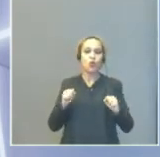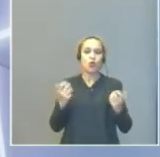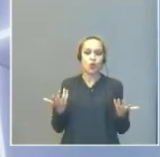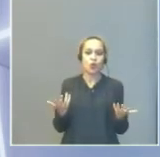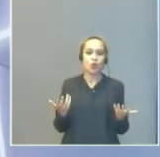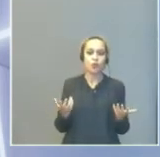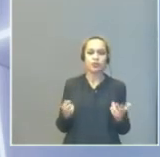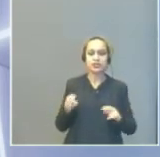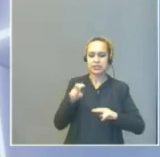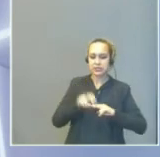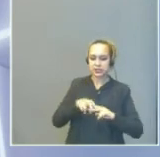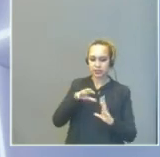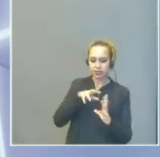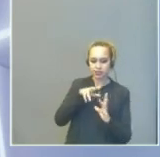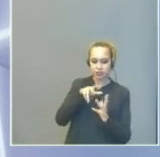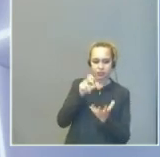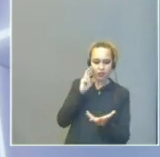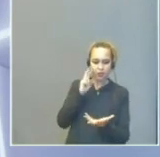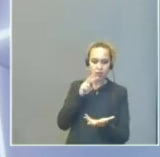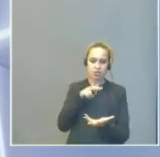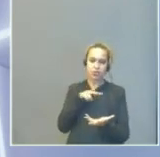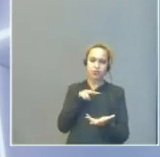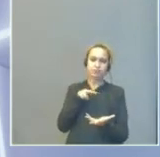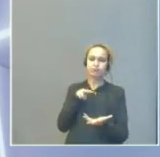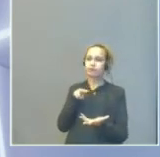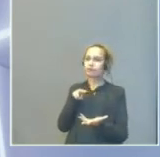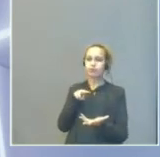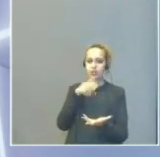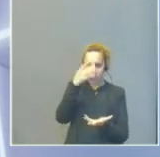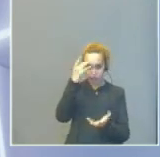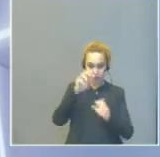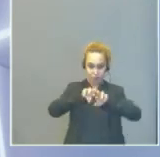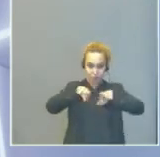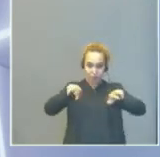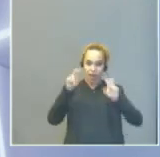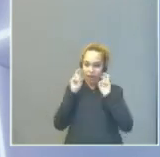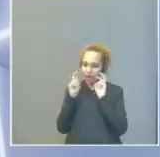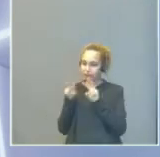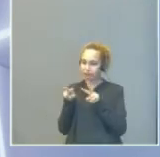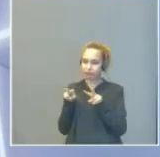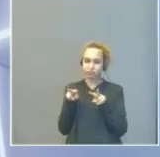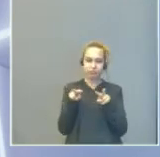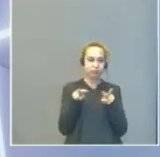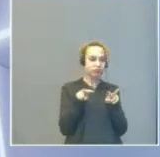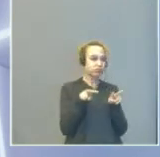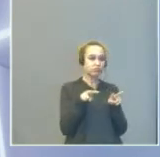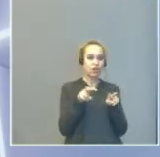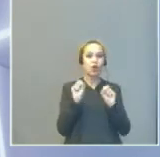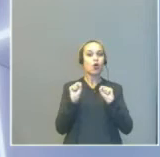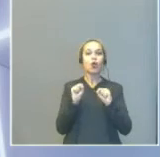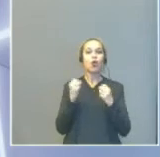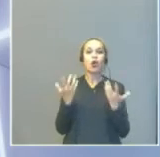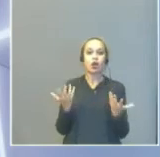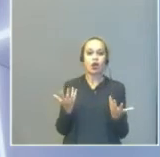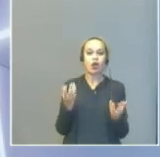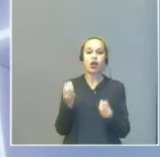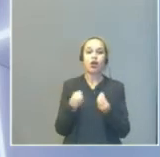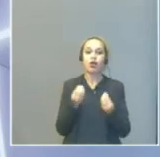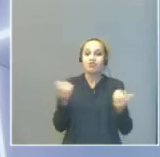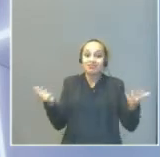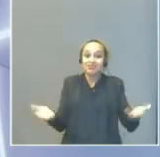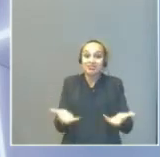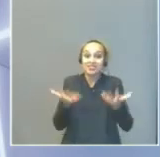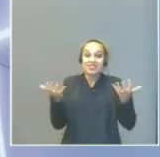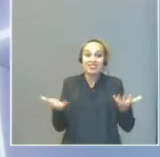wrestle with the yet to come and encourage the wrestling, not as a weakness, but at the kind of